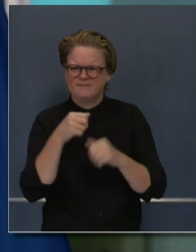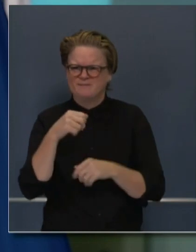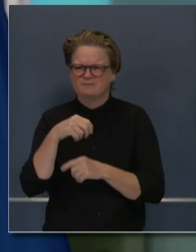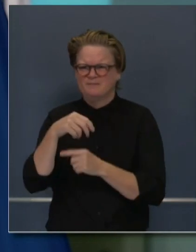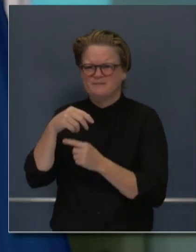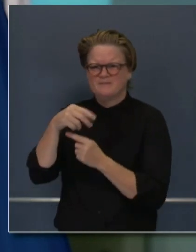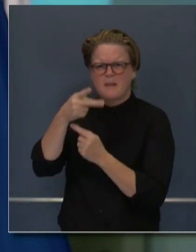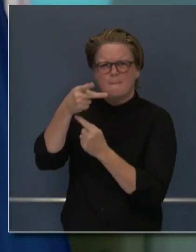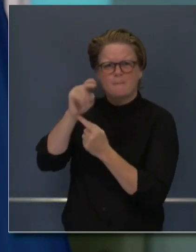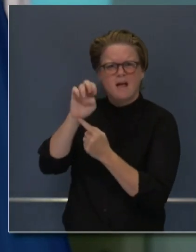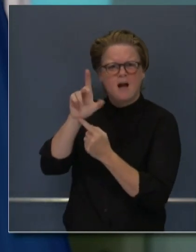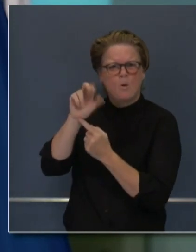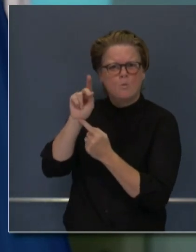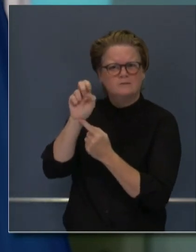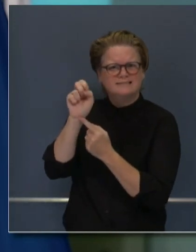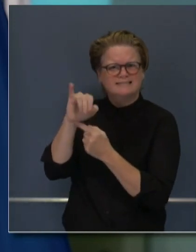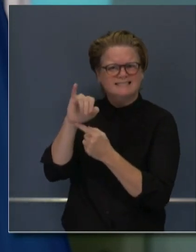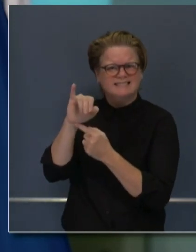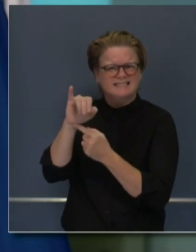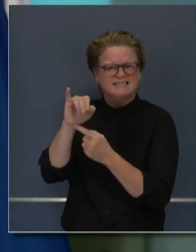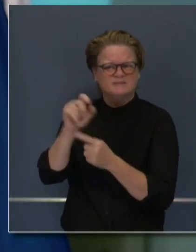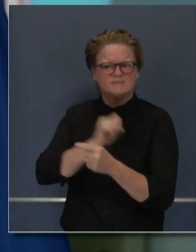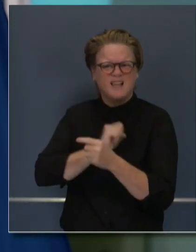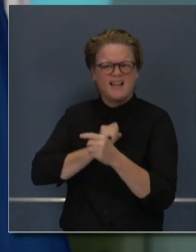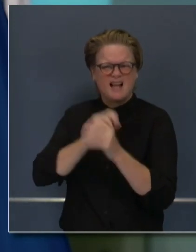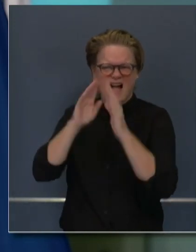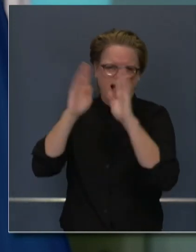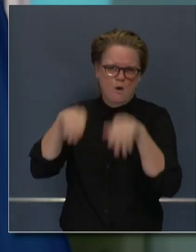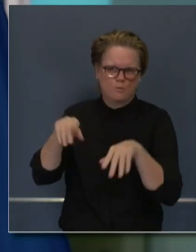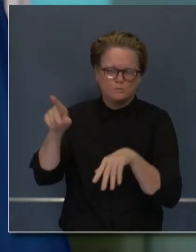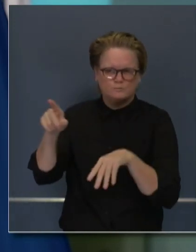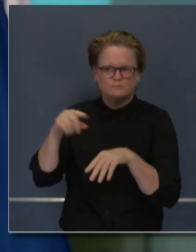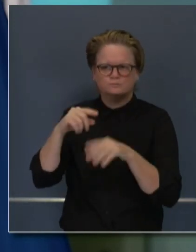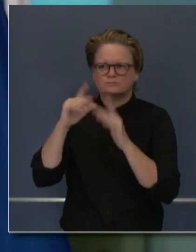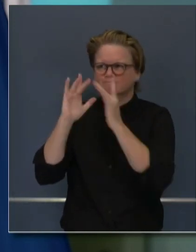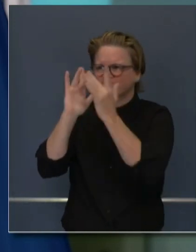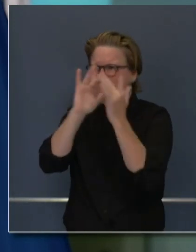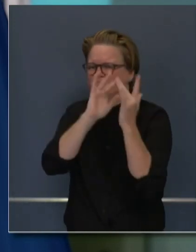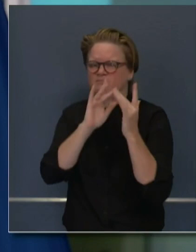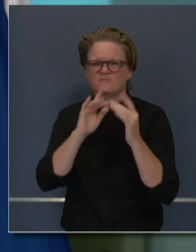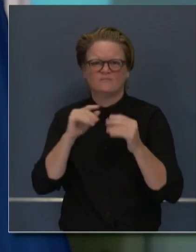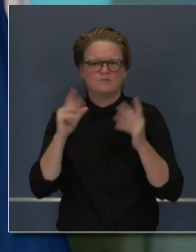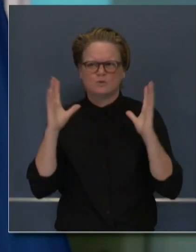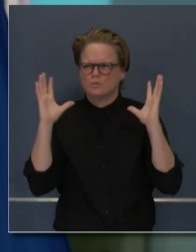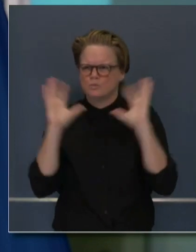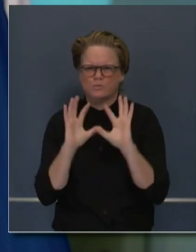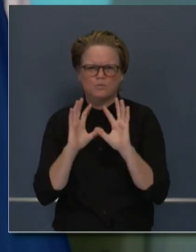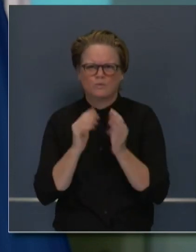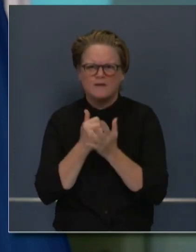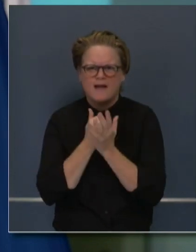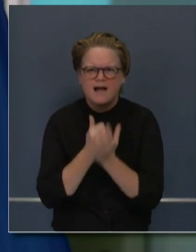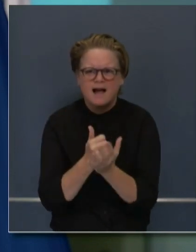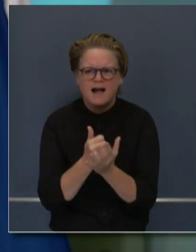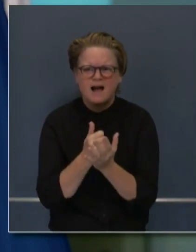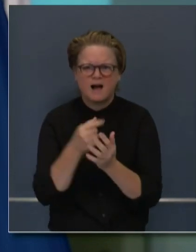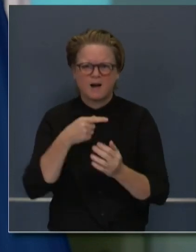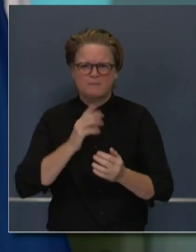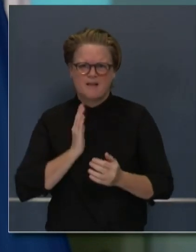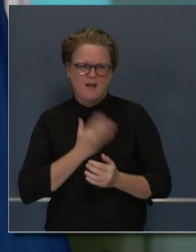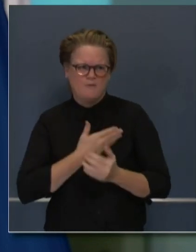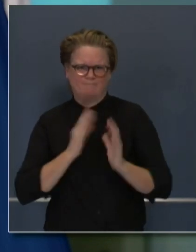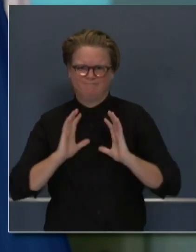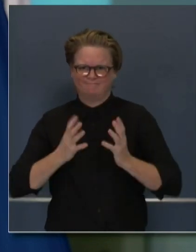robust new stimulus that targets the most vulnerable Americans, most vulnerable Californians, gets money in their